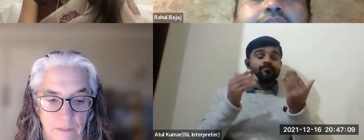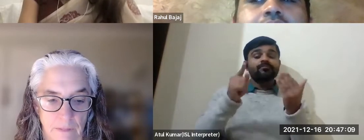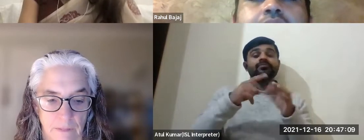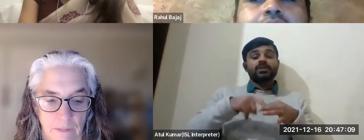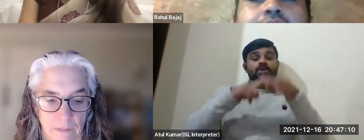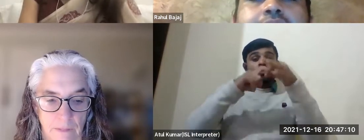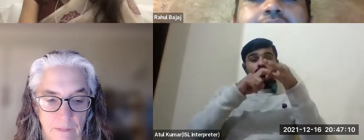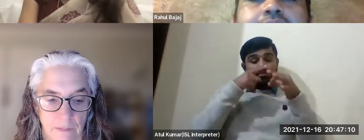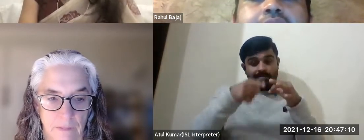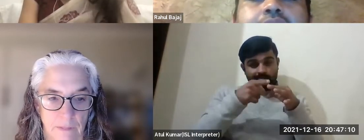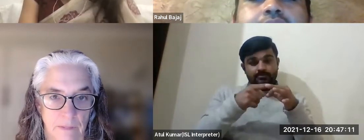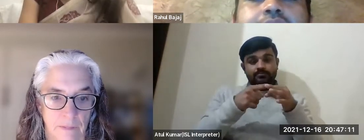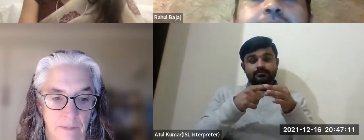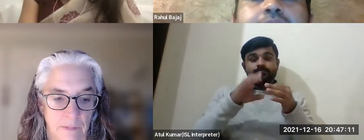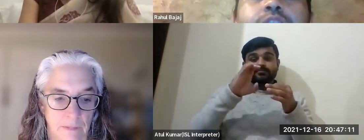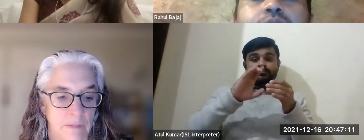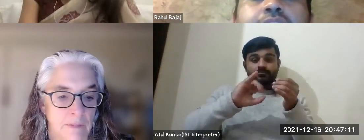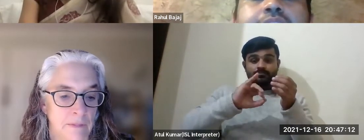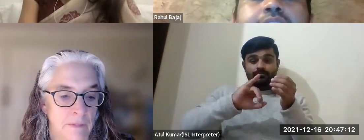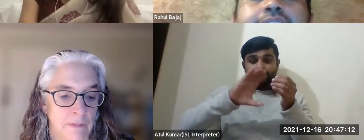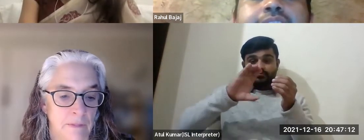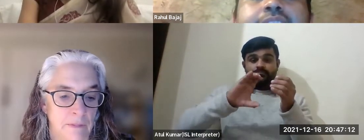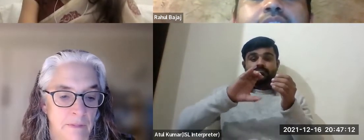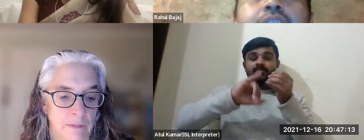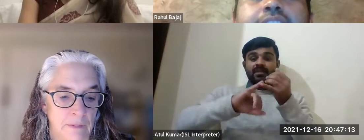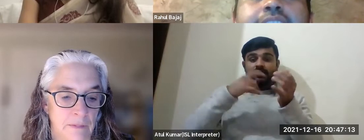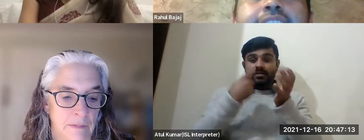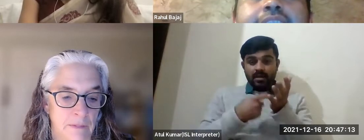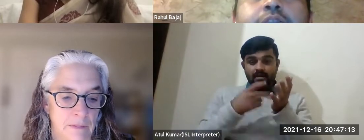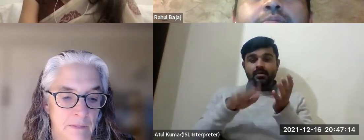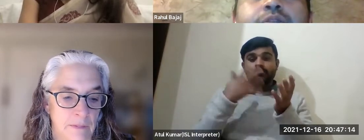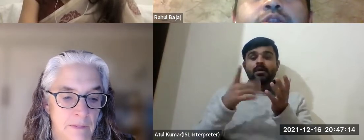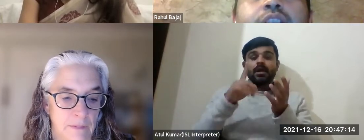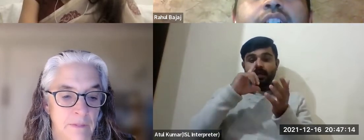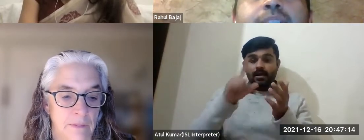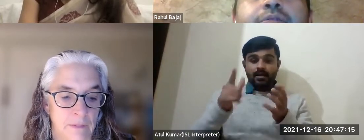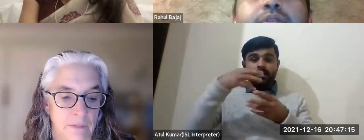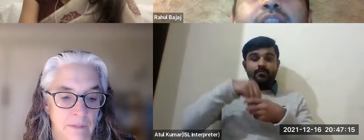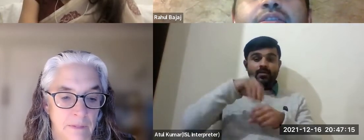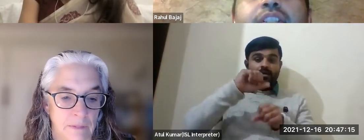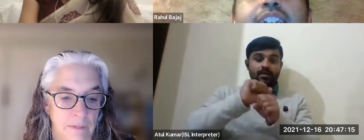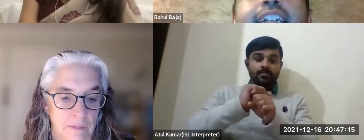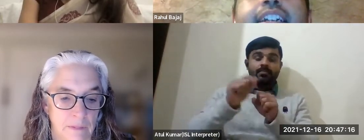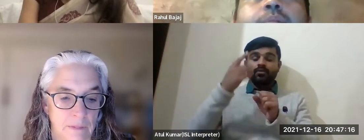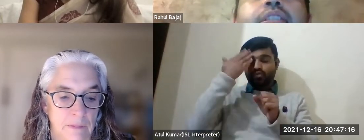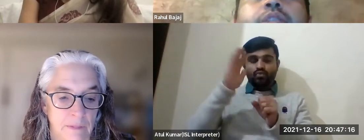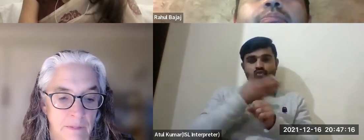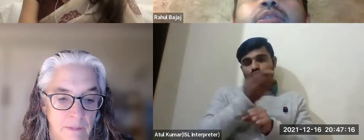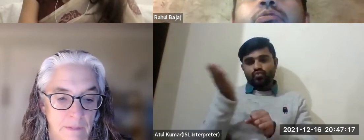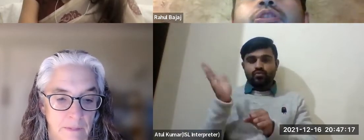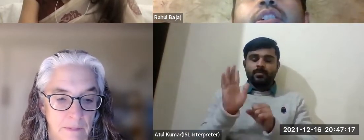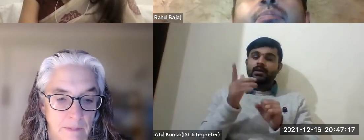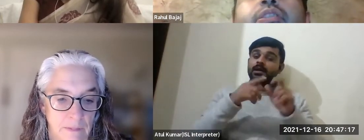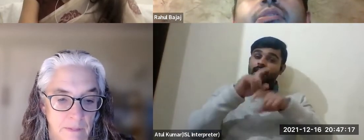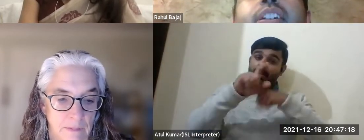qualifies as CSR expenditure in India. CSR, Lainey, is corporate social. I mean, you would know this already, but it's